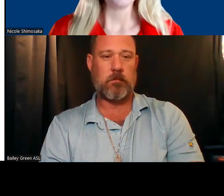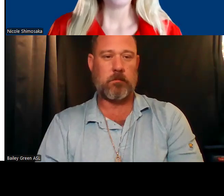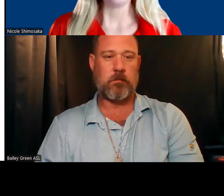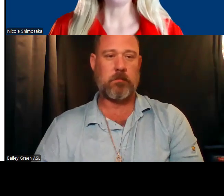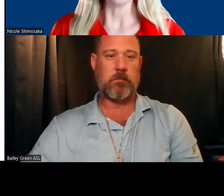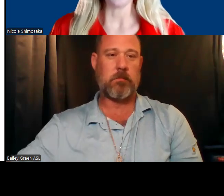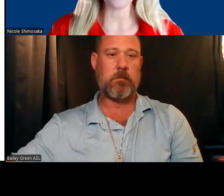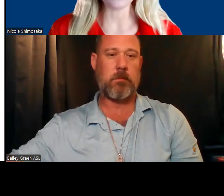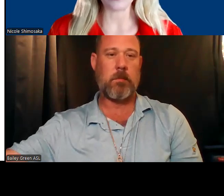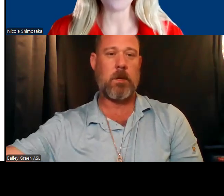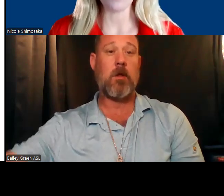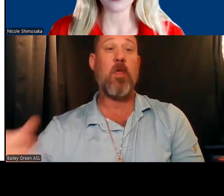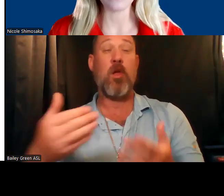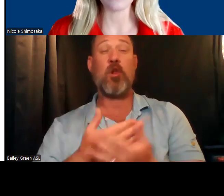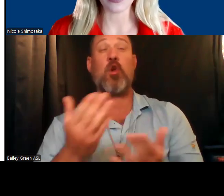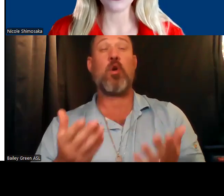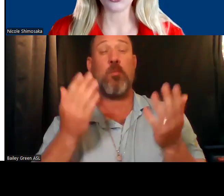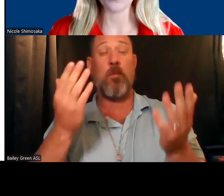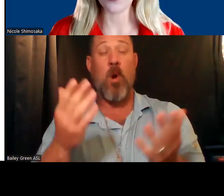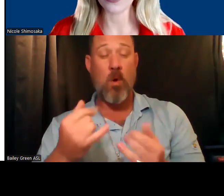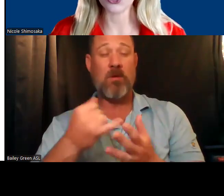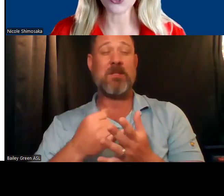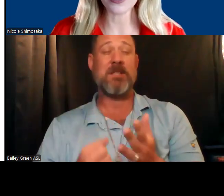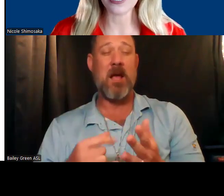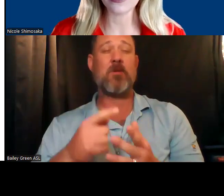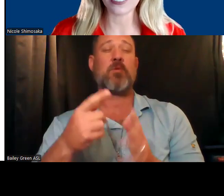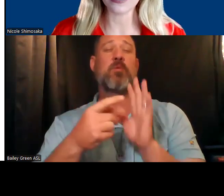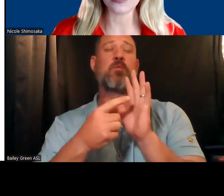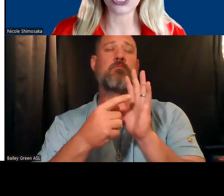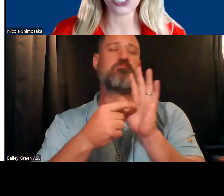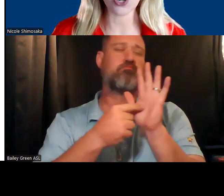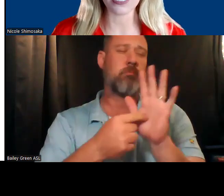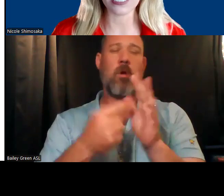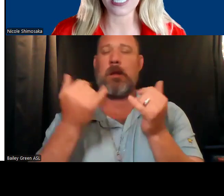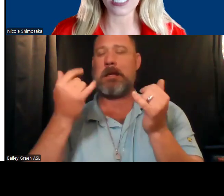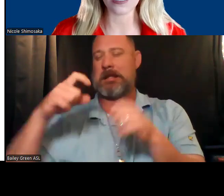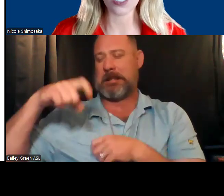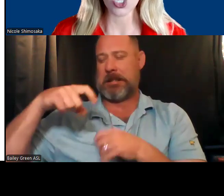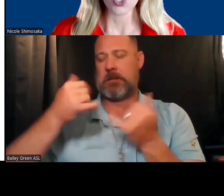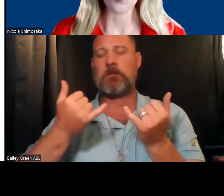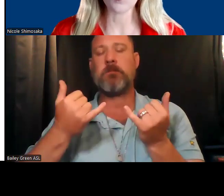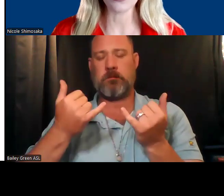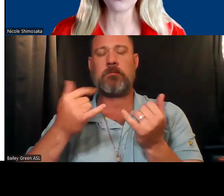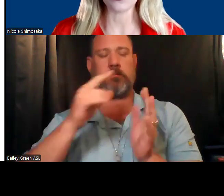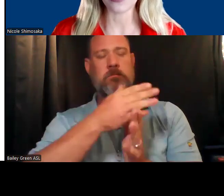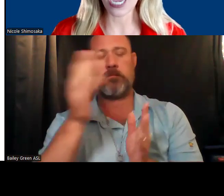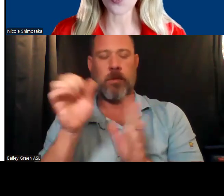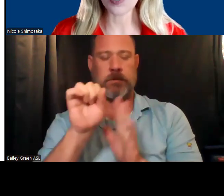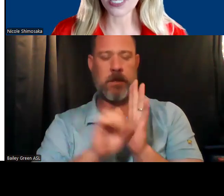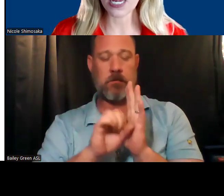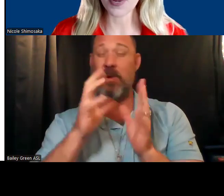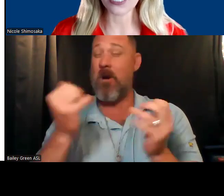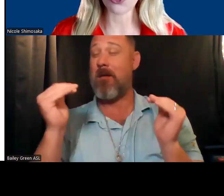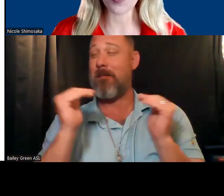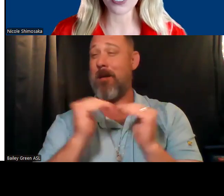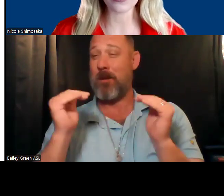The new proposed IF is designed to reflect current needs and conditions across the state. We want to do this equitably